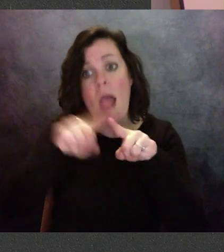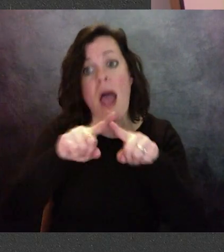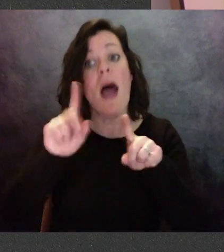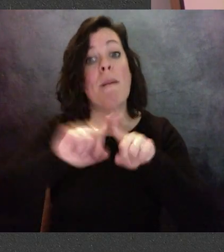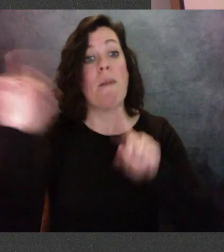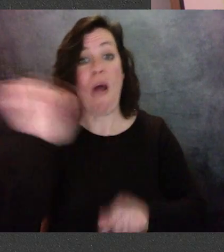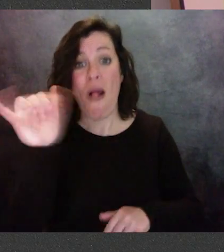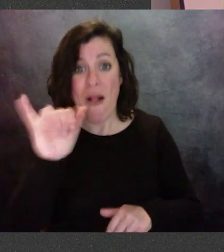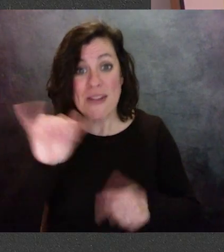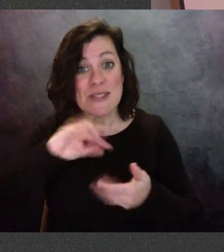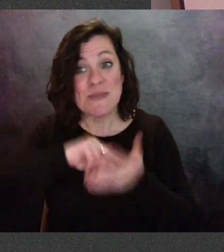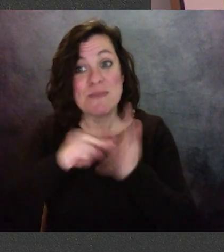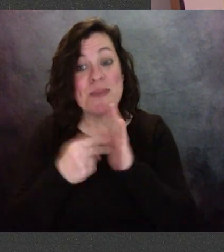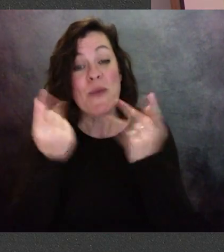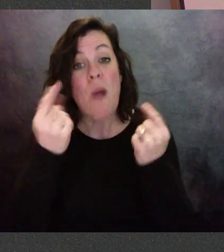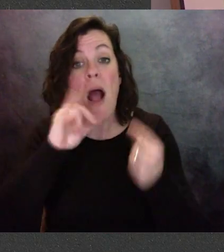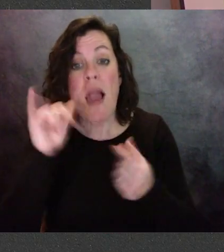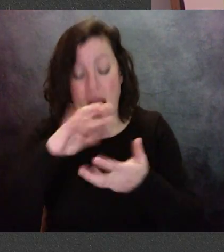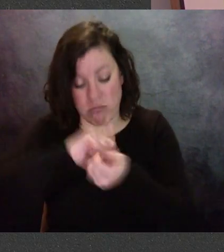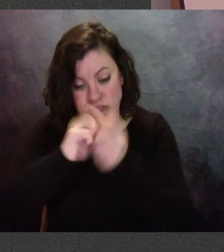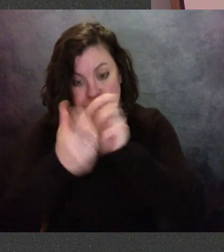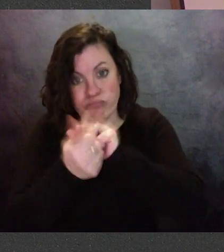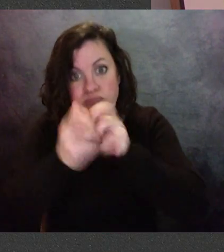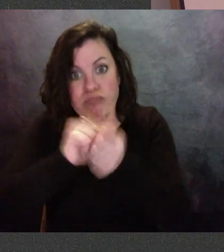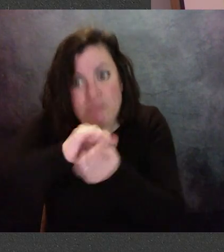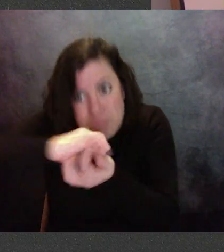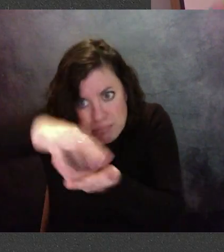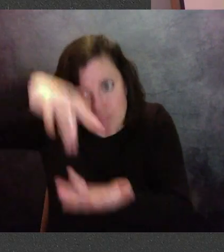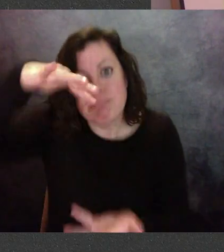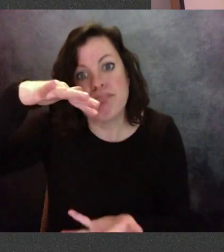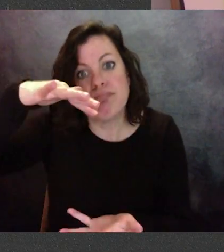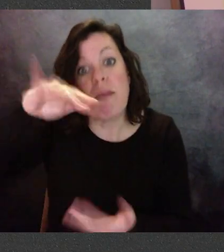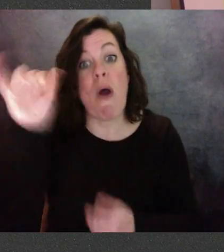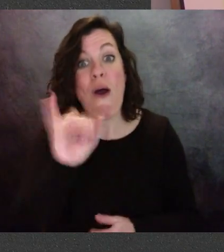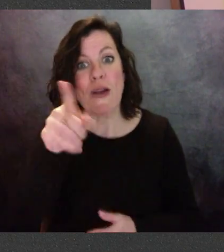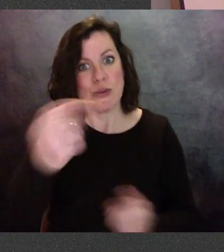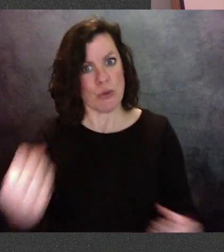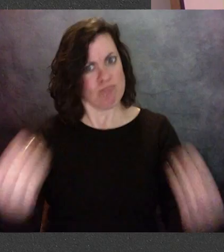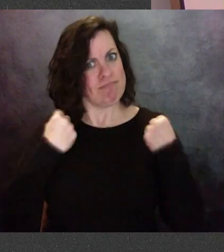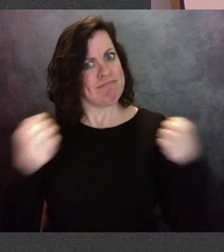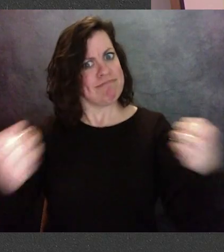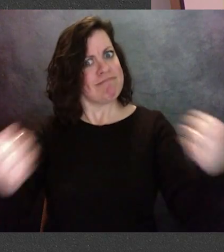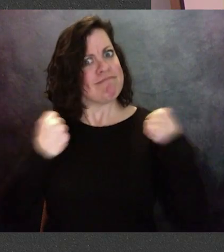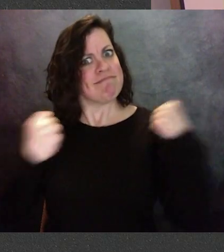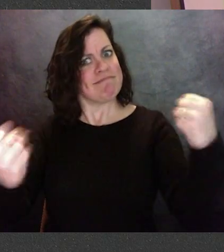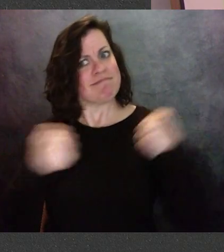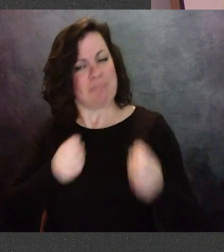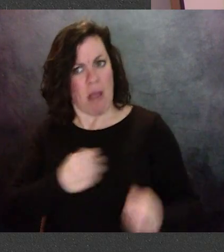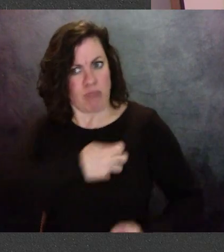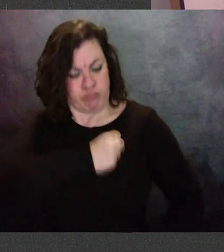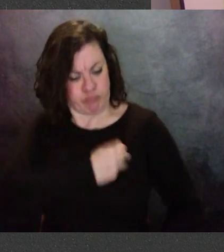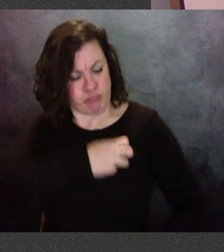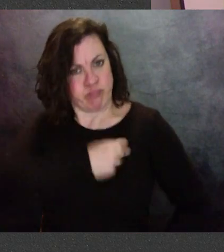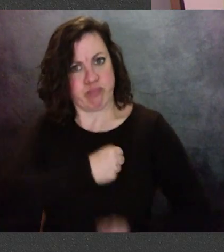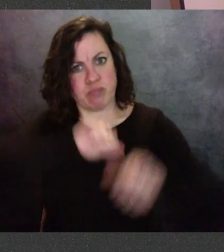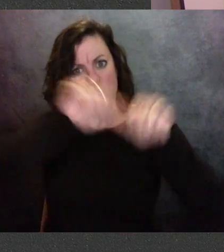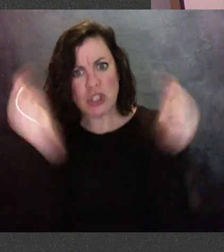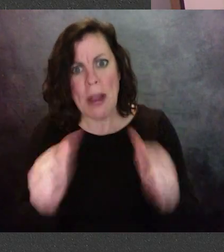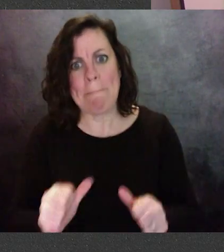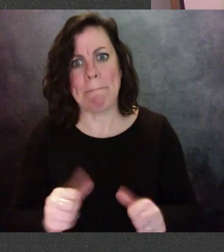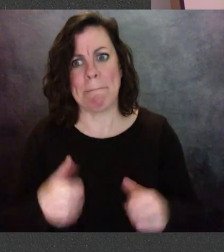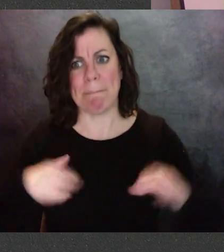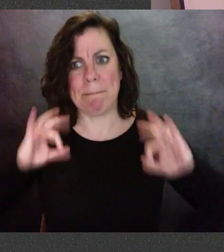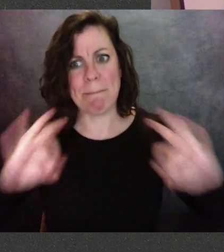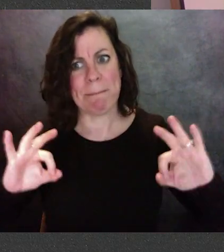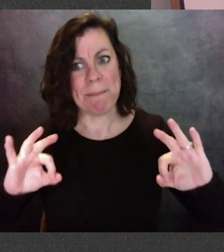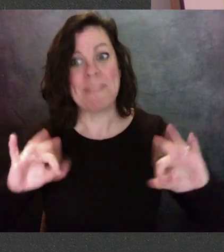body and a healthy heart, remember? And then our friends stopped over and we got to do some awesome exercises